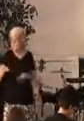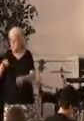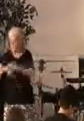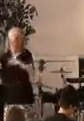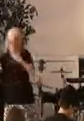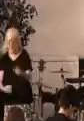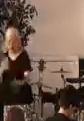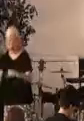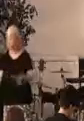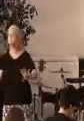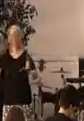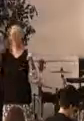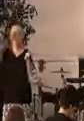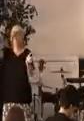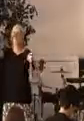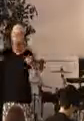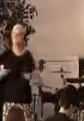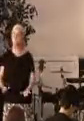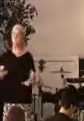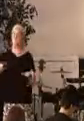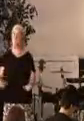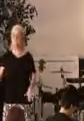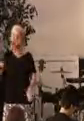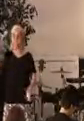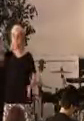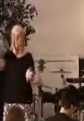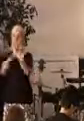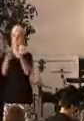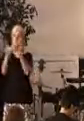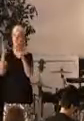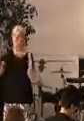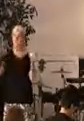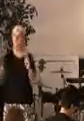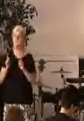I will stand there and know that Jesus is with me.